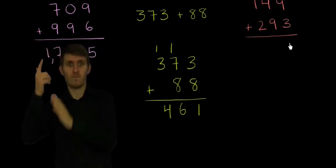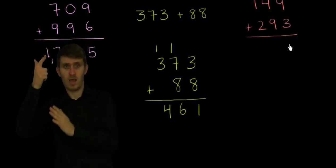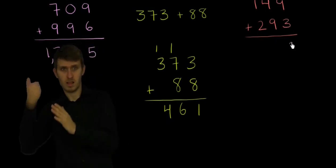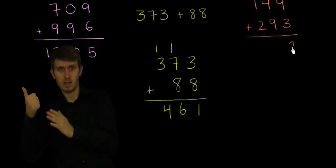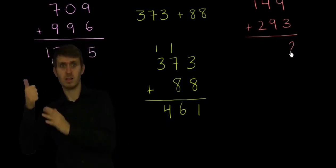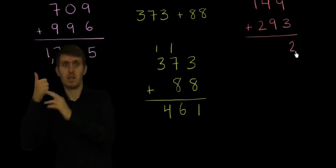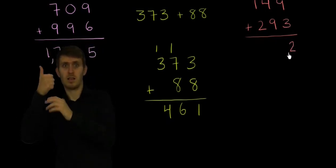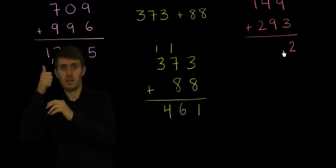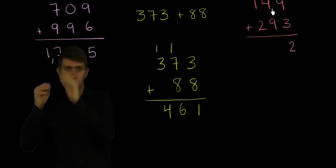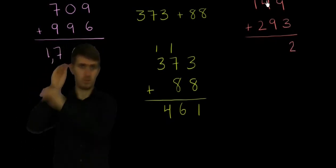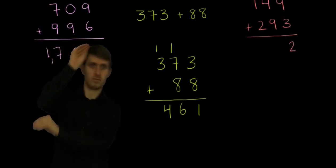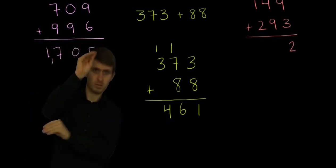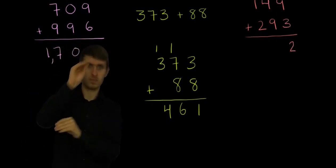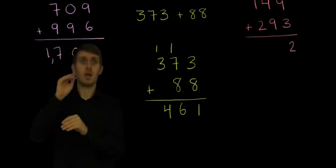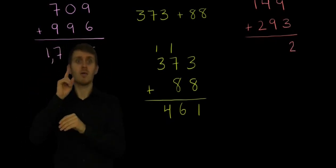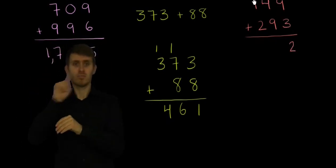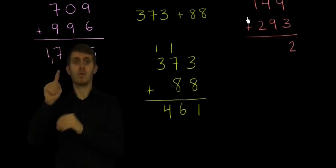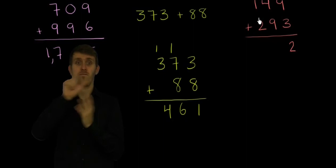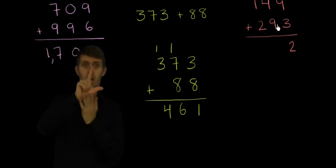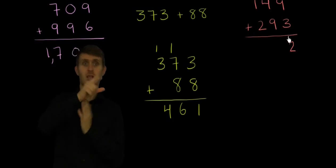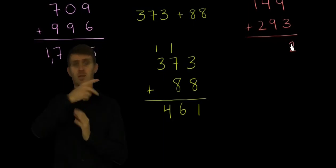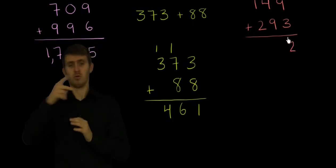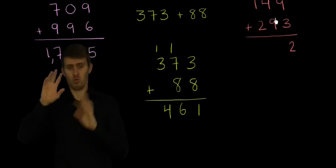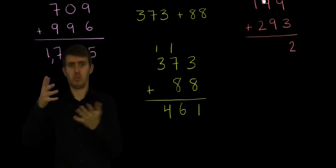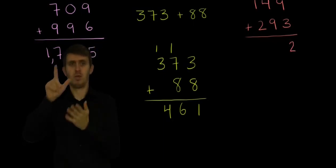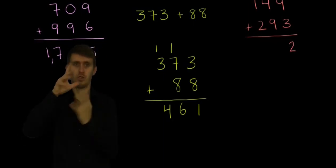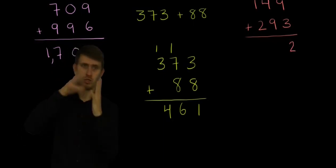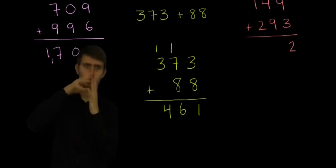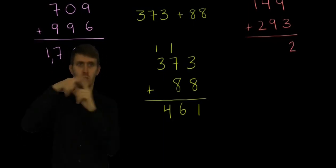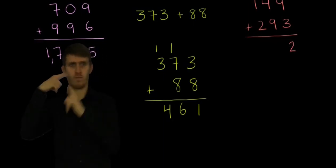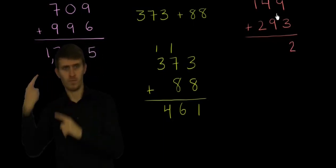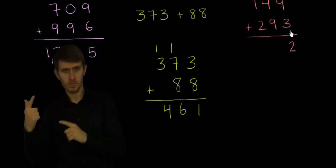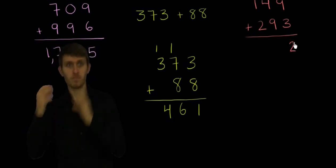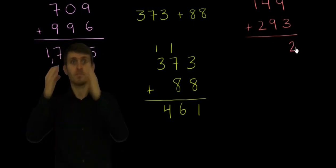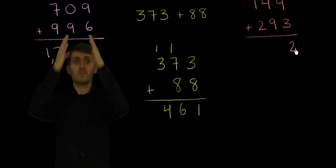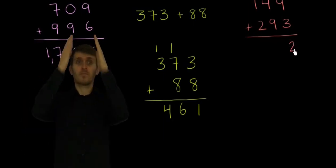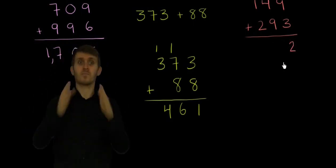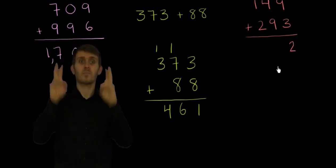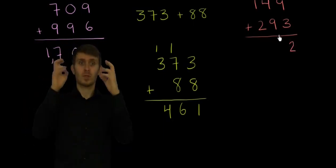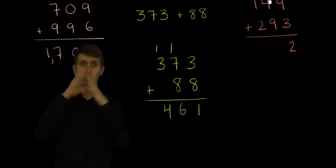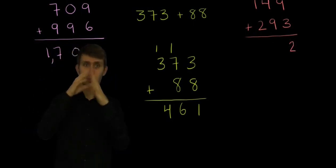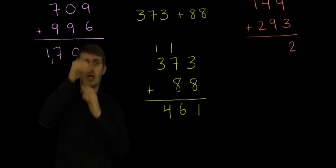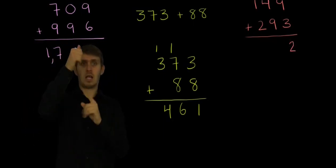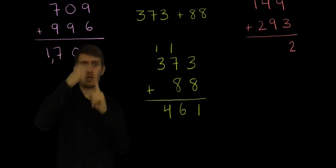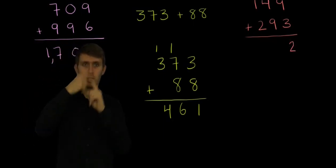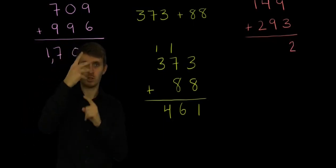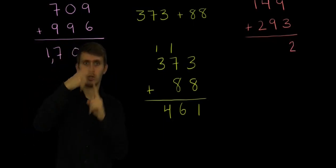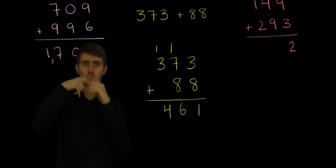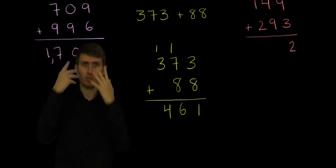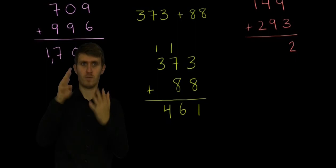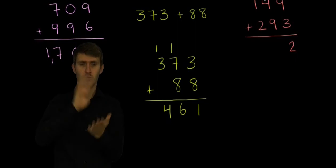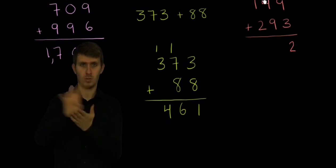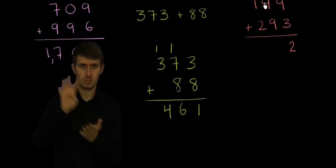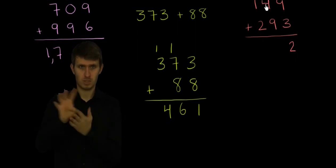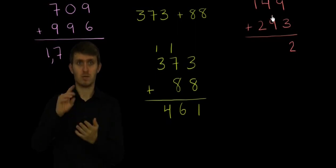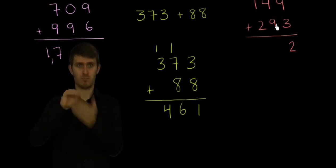is 12. Two ones and one 10. 12 is the same thing as 10 plus 2. Now, in the tens